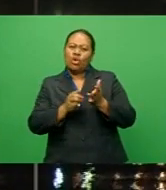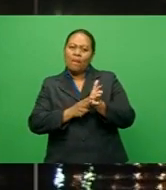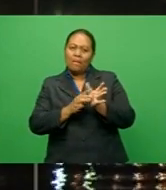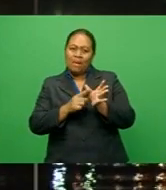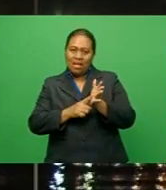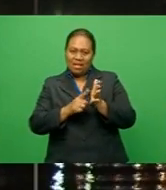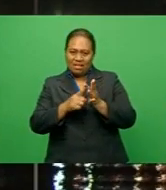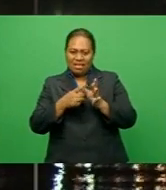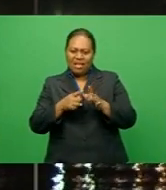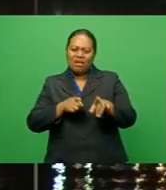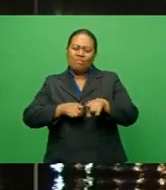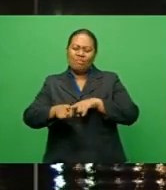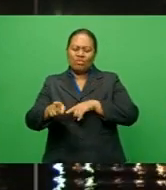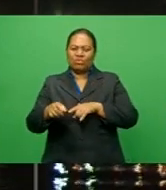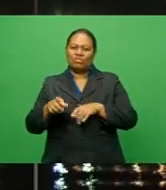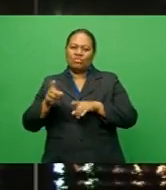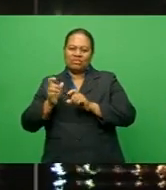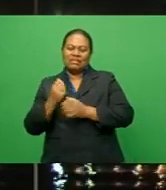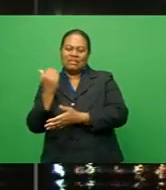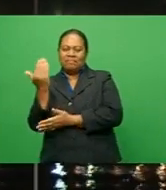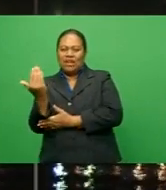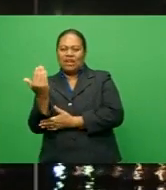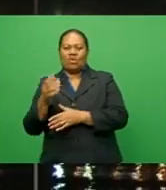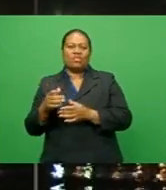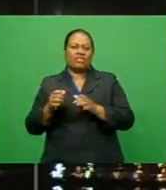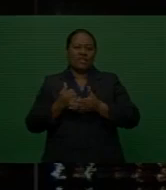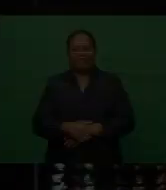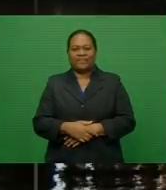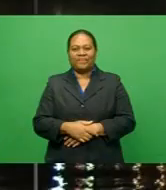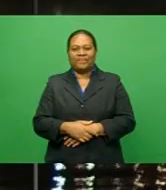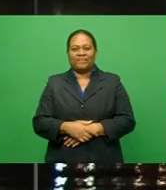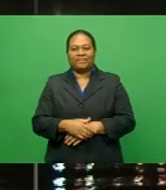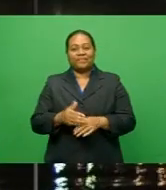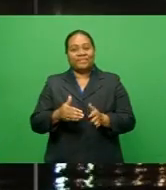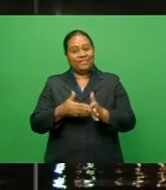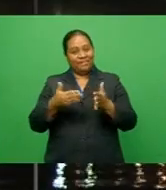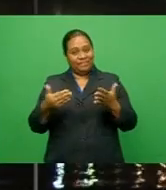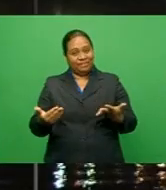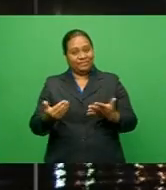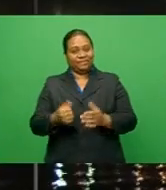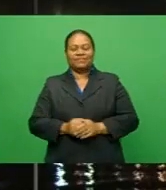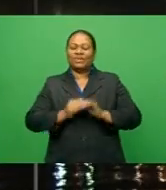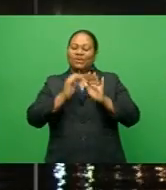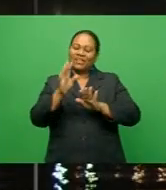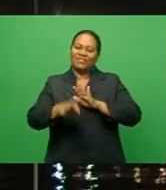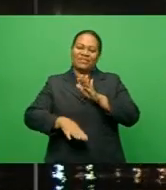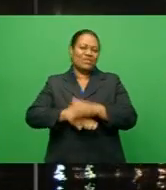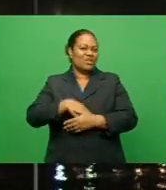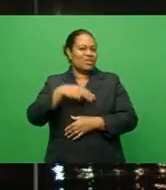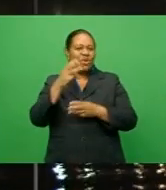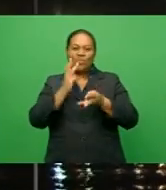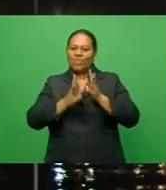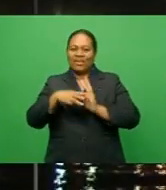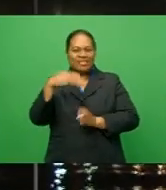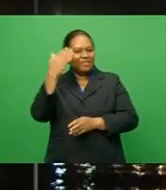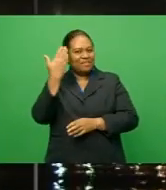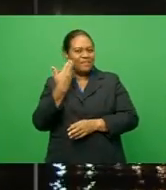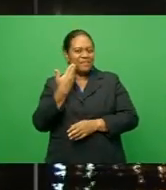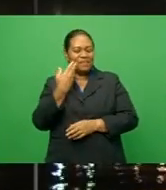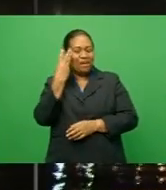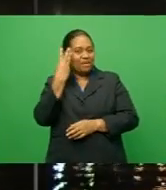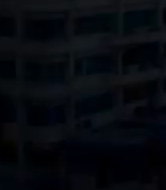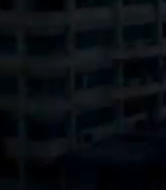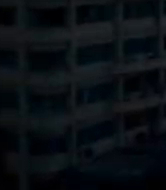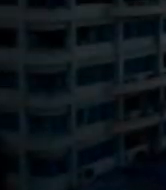app called eShop has changed that dynamic, says the World Food Programme. And our wonderful weather lady Angie joins us now with all the